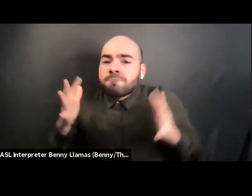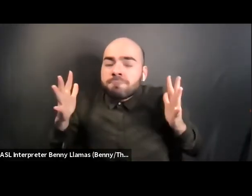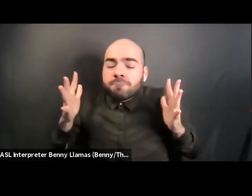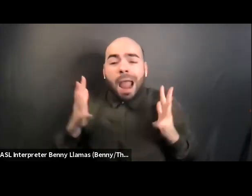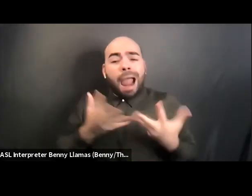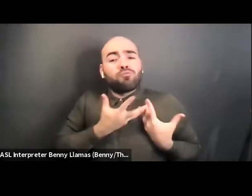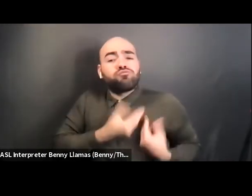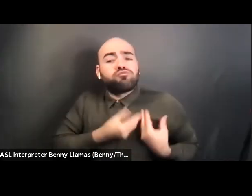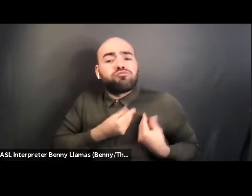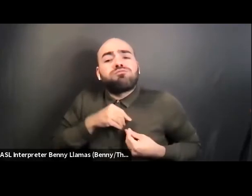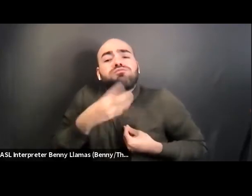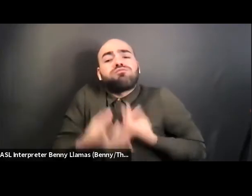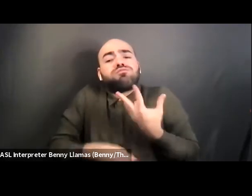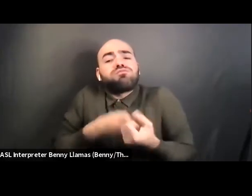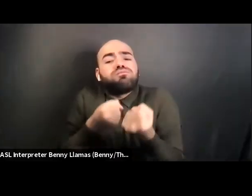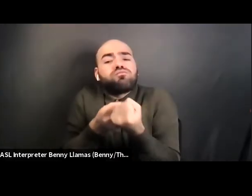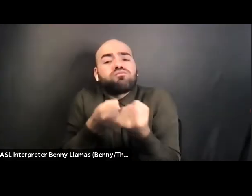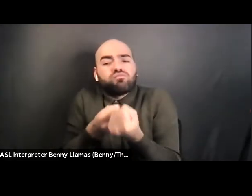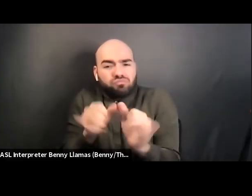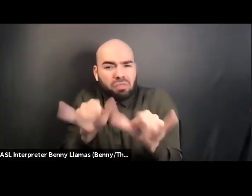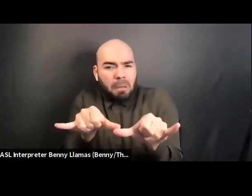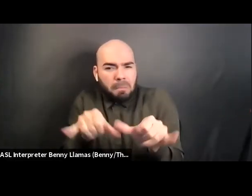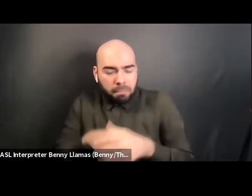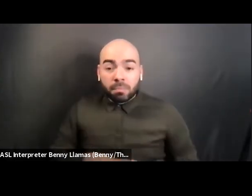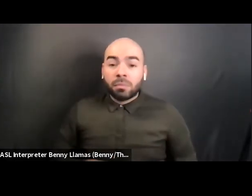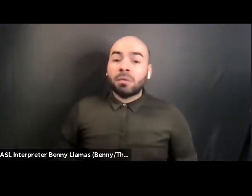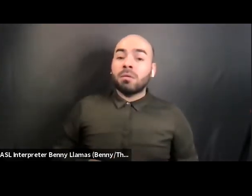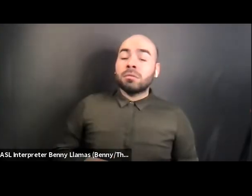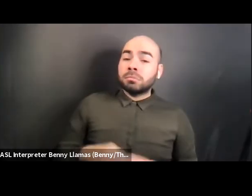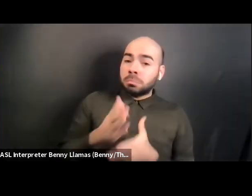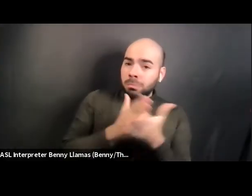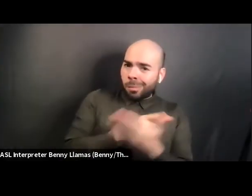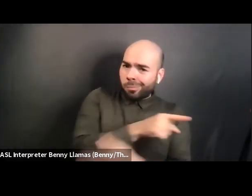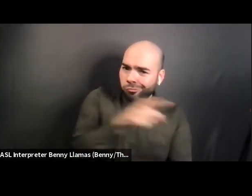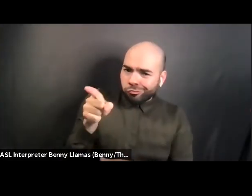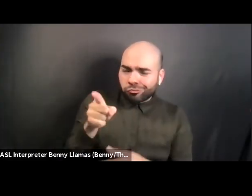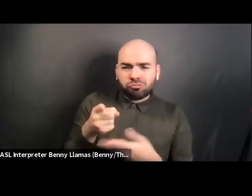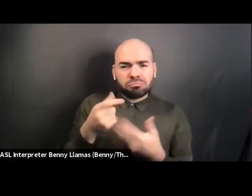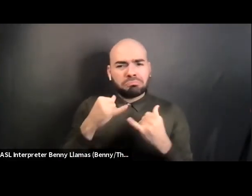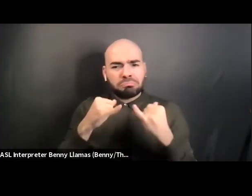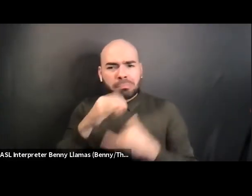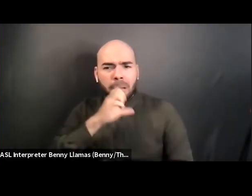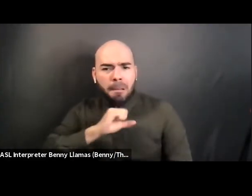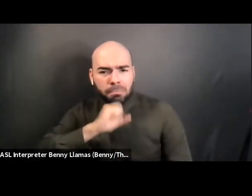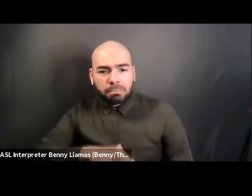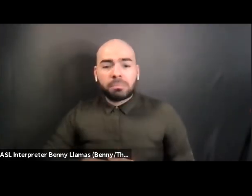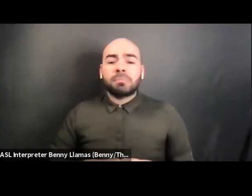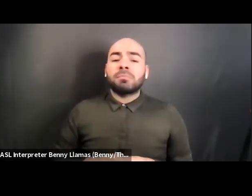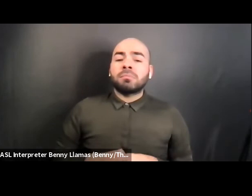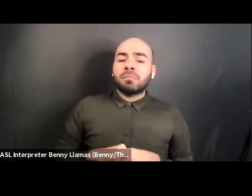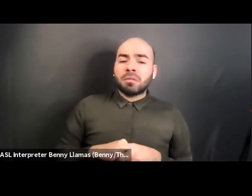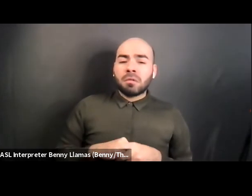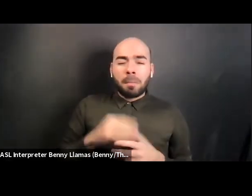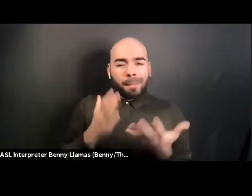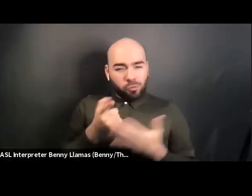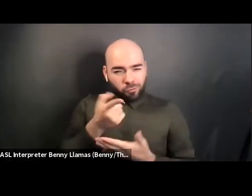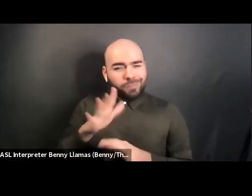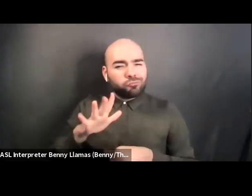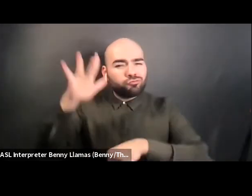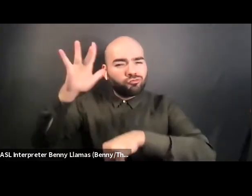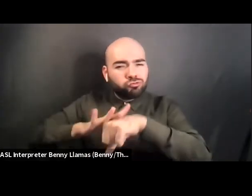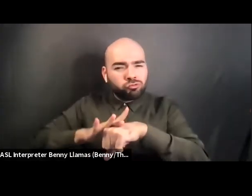generosity. Now, some of you that are in my age group may have been at the